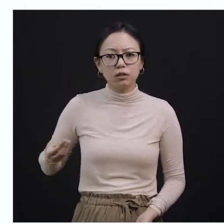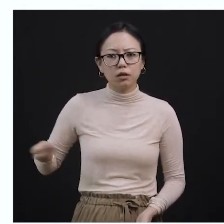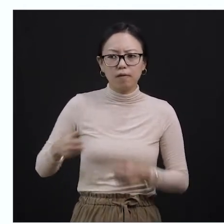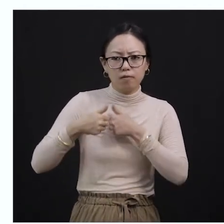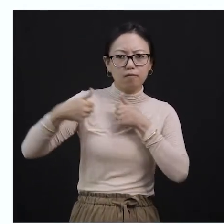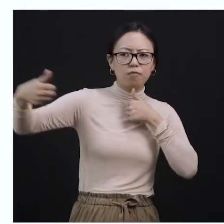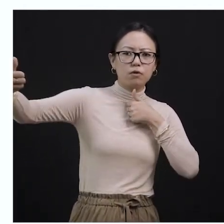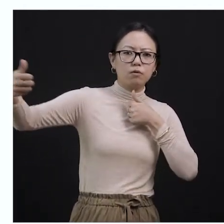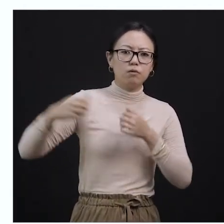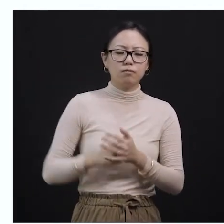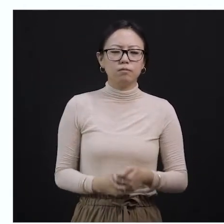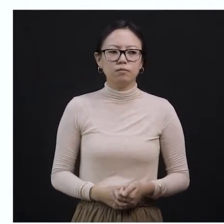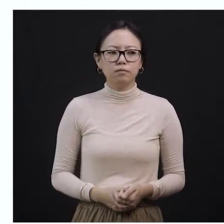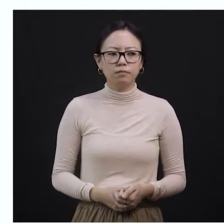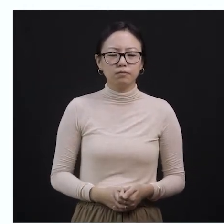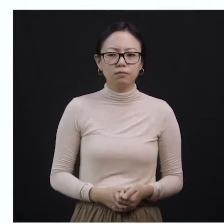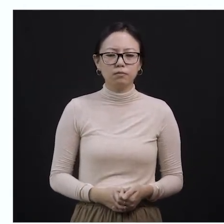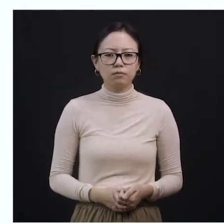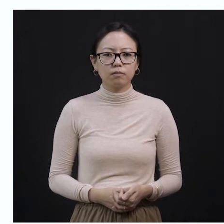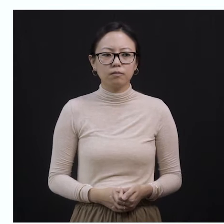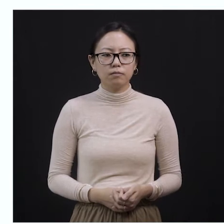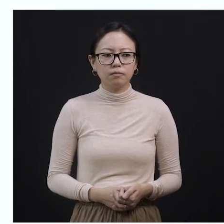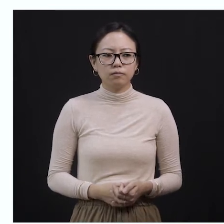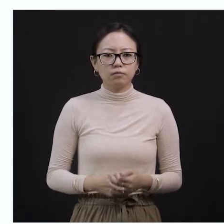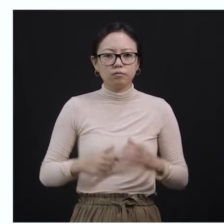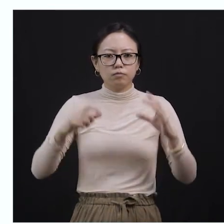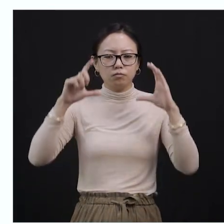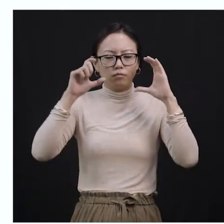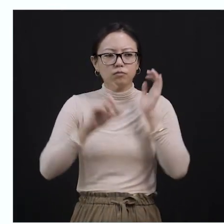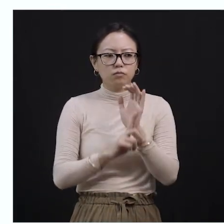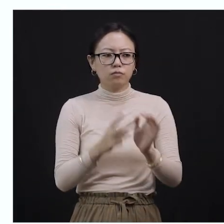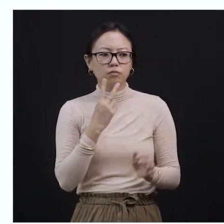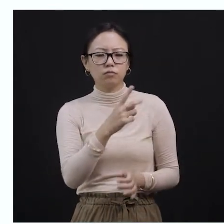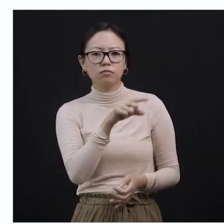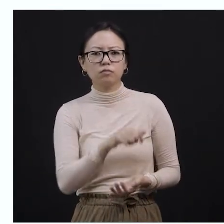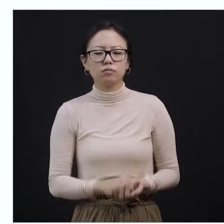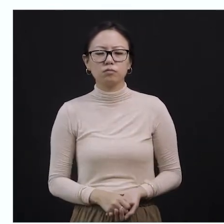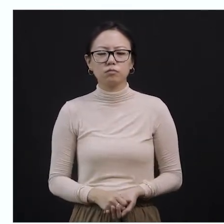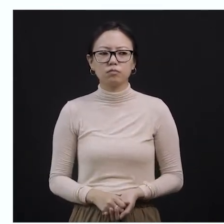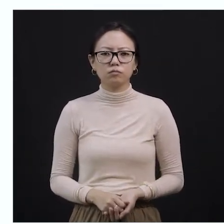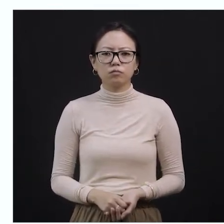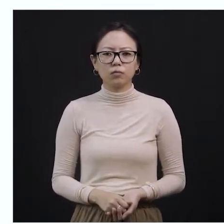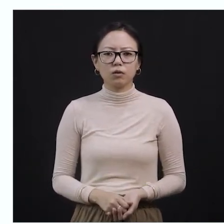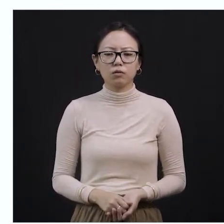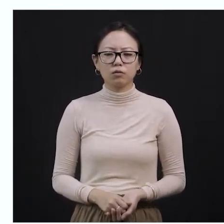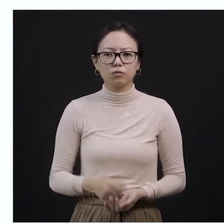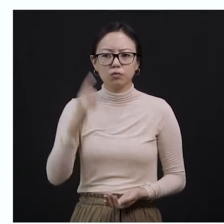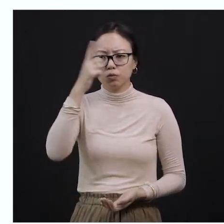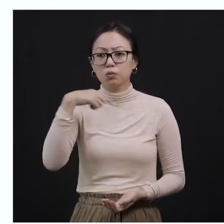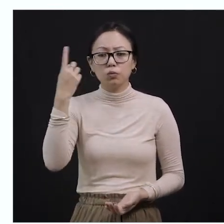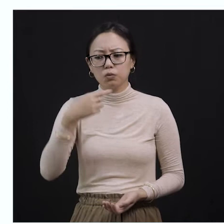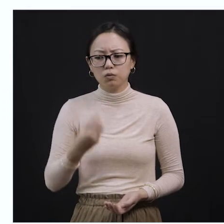and farthest. So if you look at this picture, let's try to identify who is nearest to the